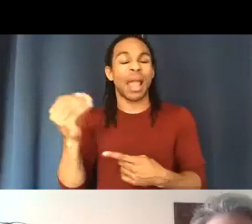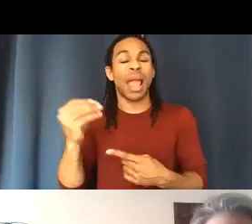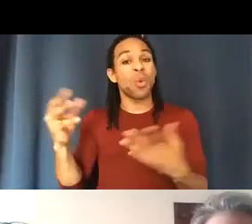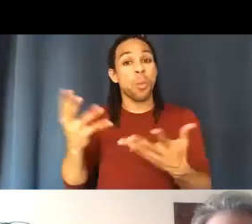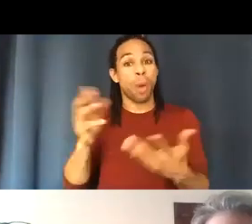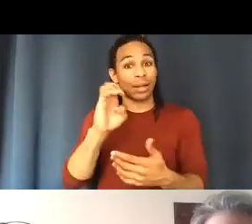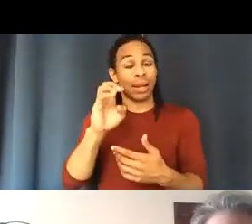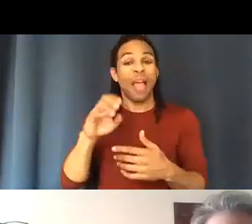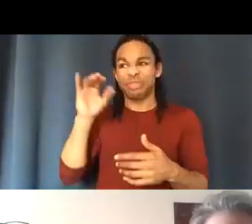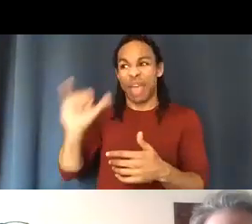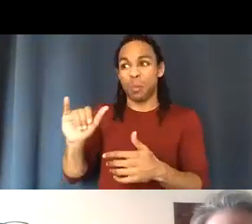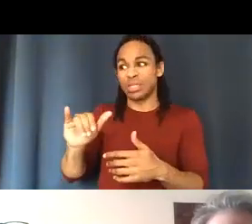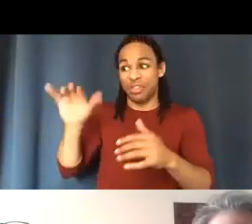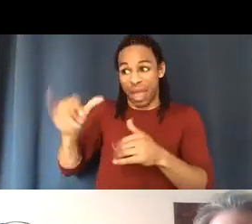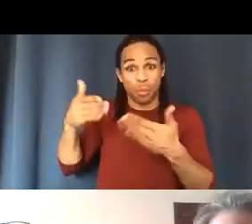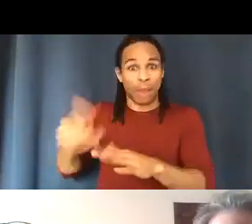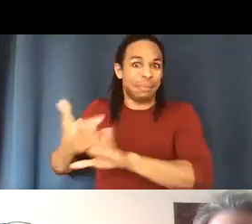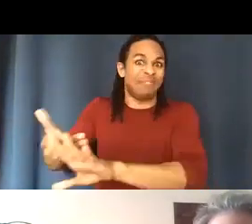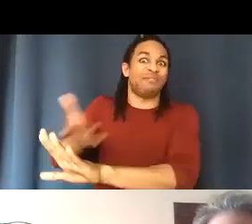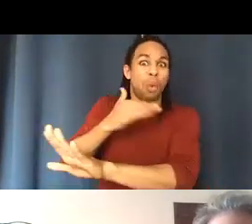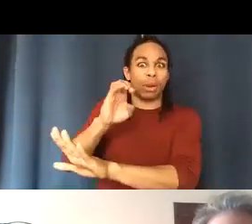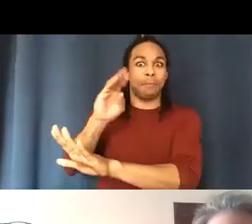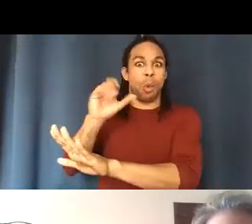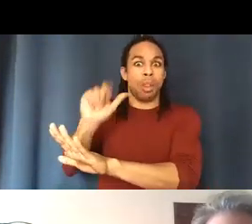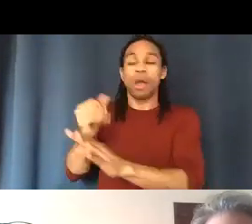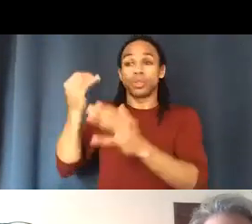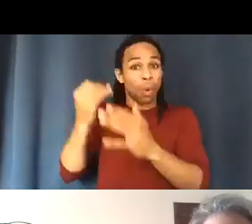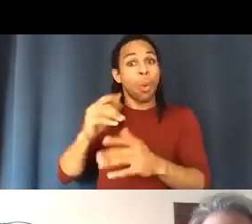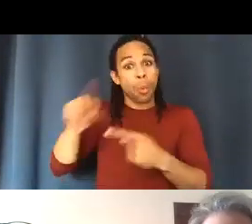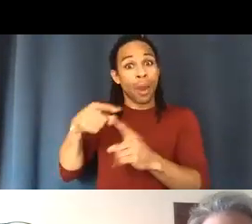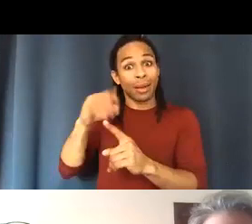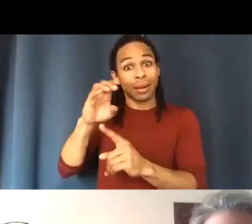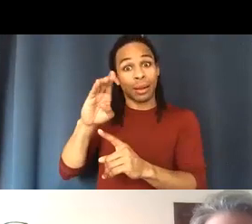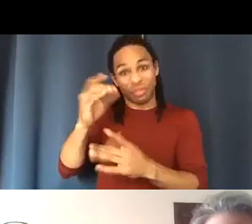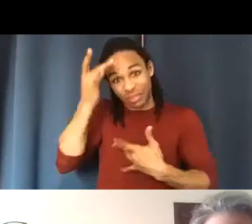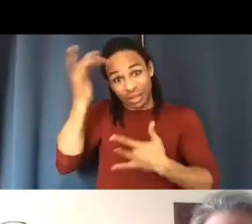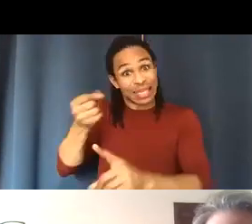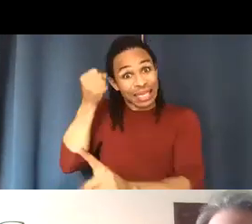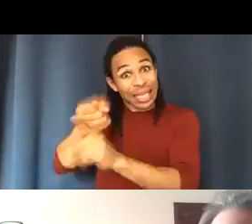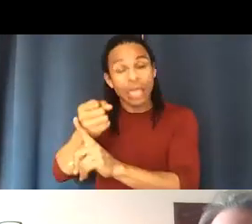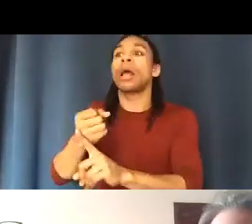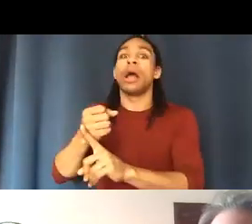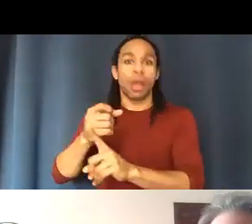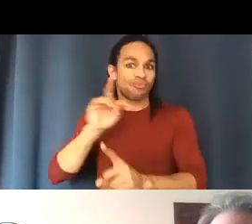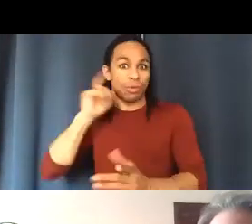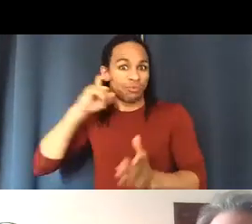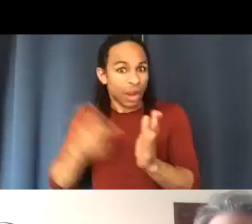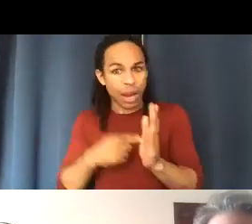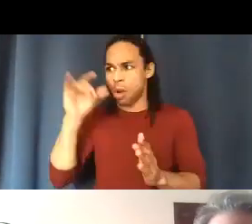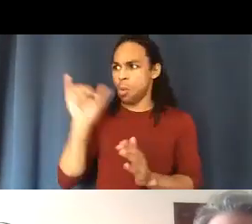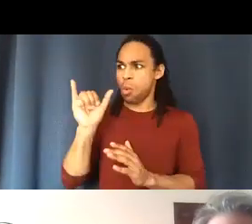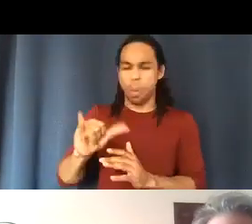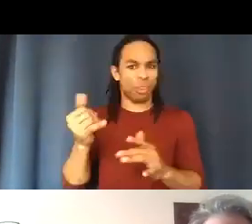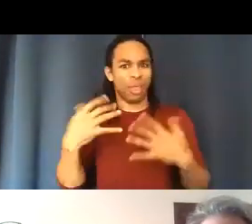Sierra Leone truly is. This is following decades of colonization, a slave trade, the